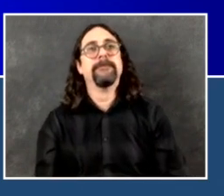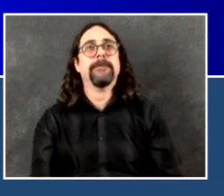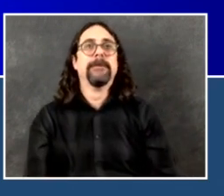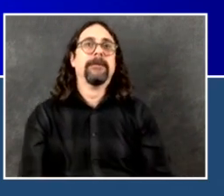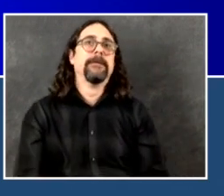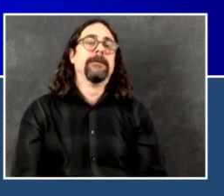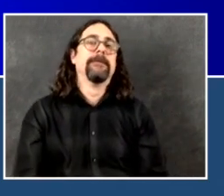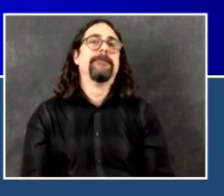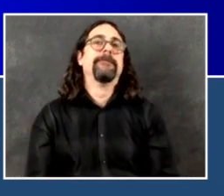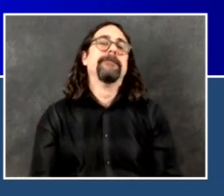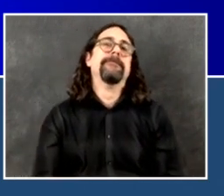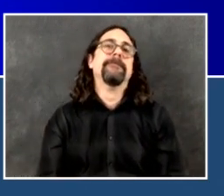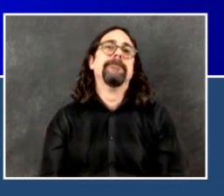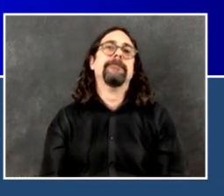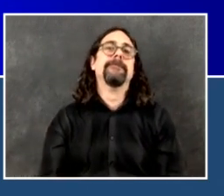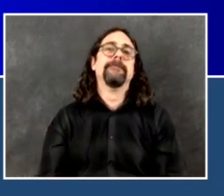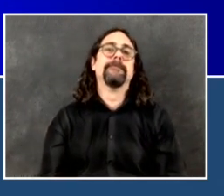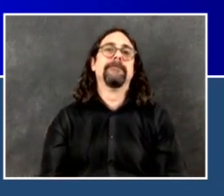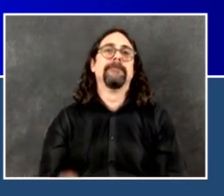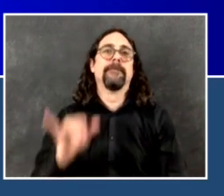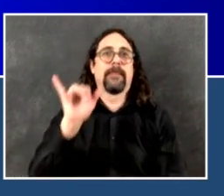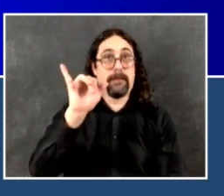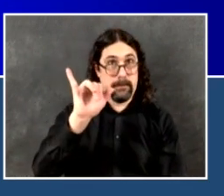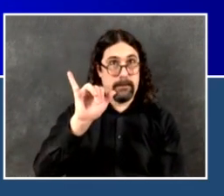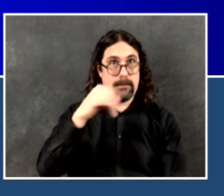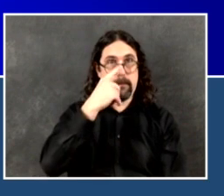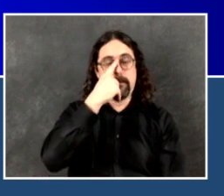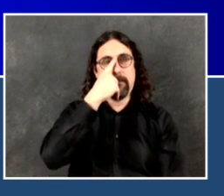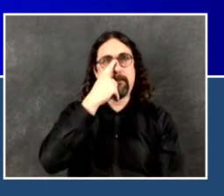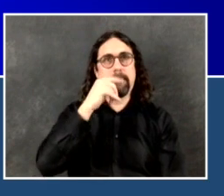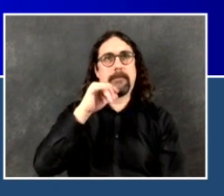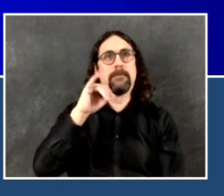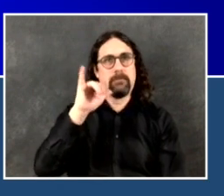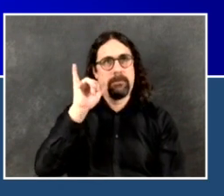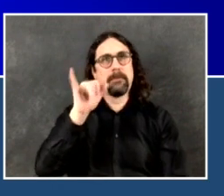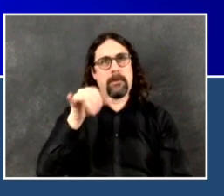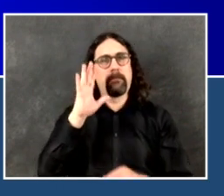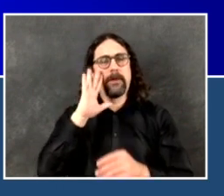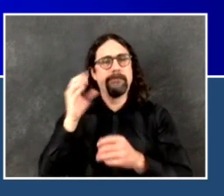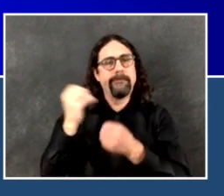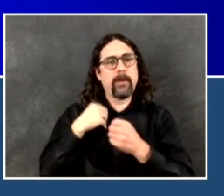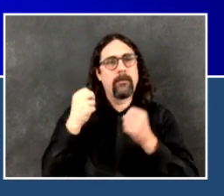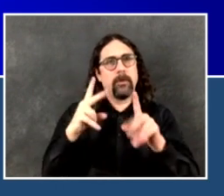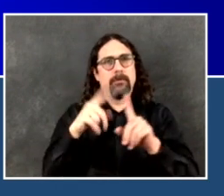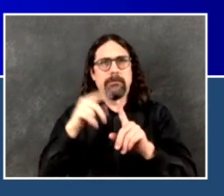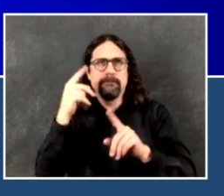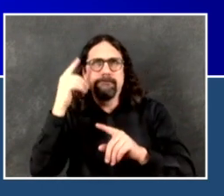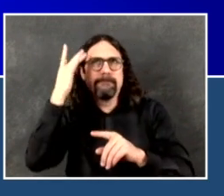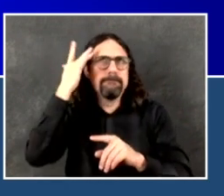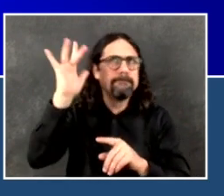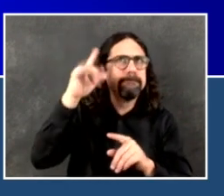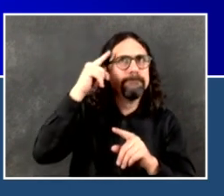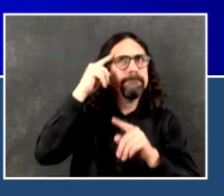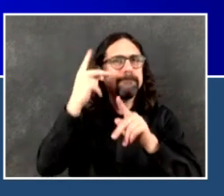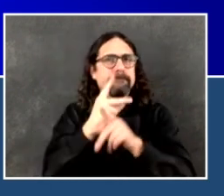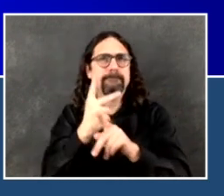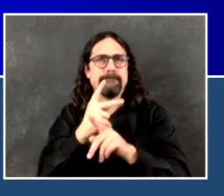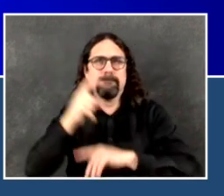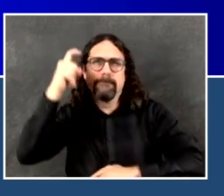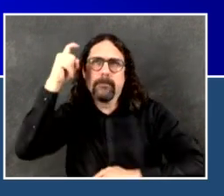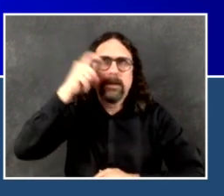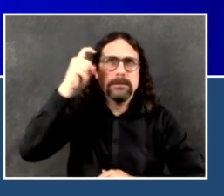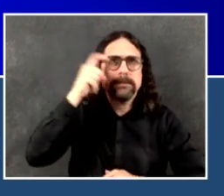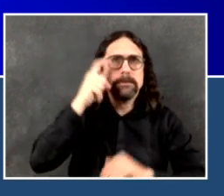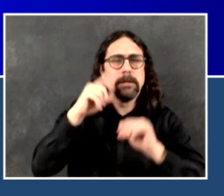smart recovery that will work, that recovery that will be fair. I'll expect that preliminary roadmap